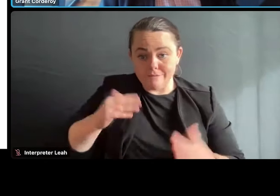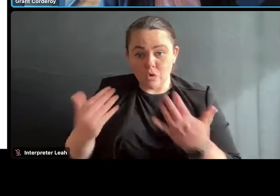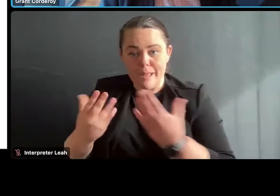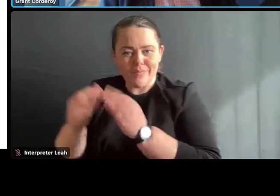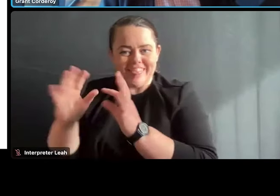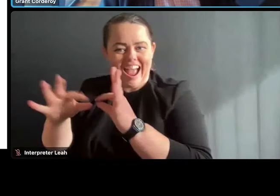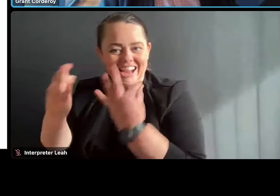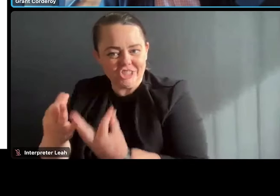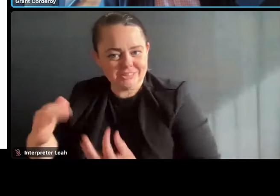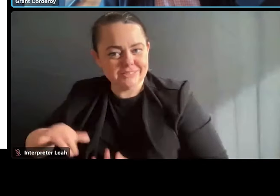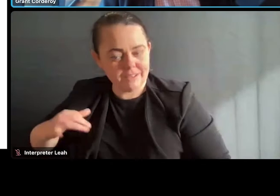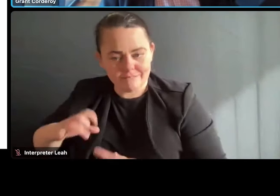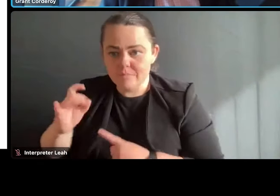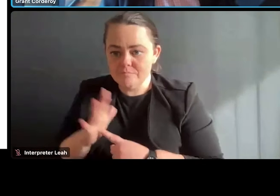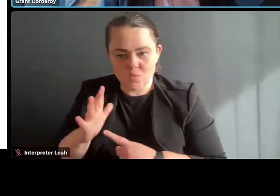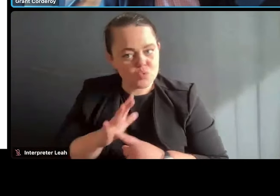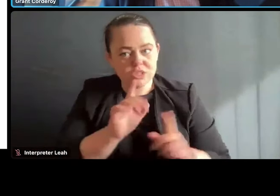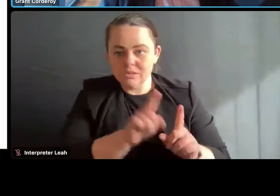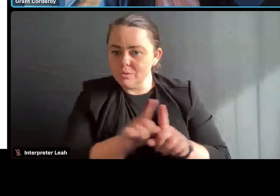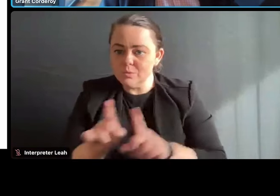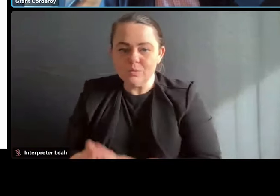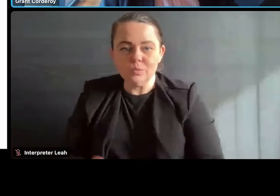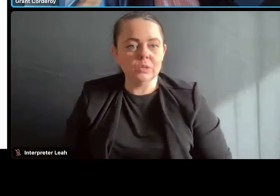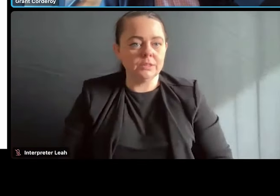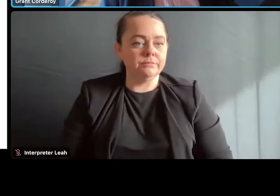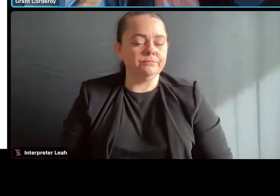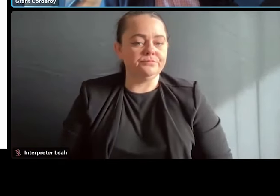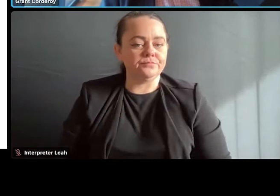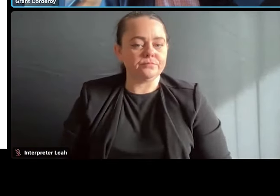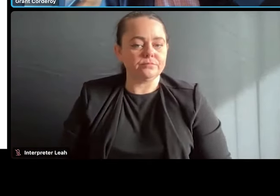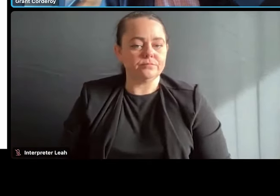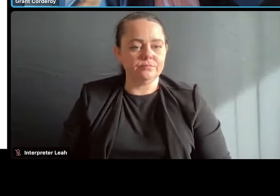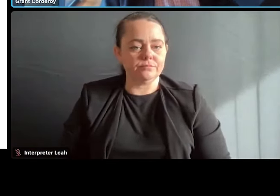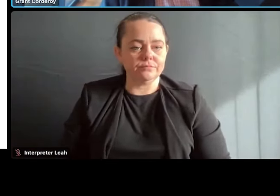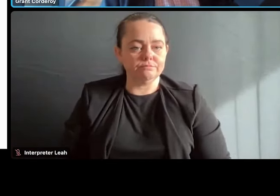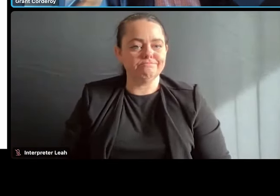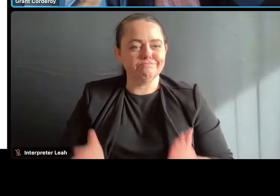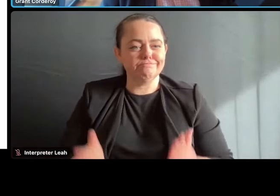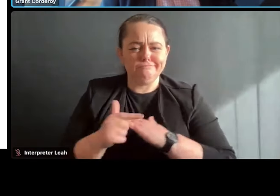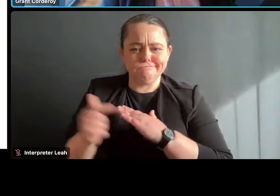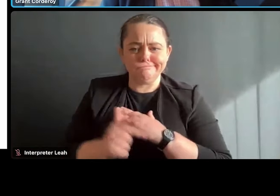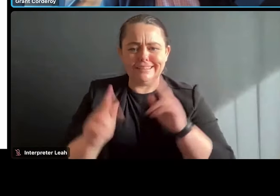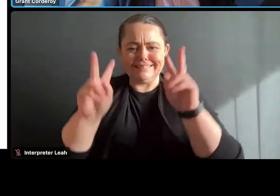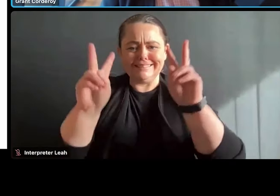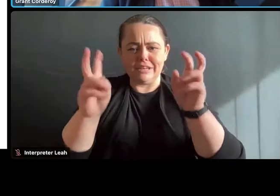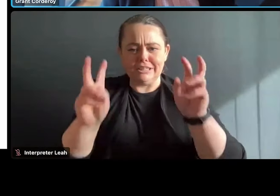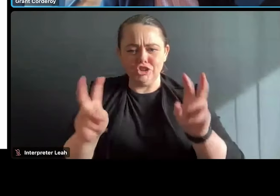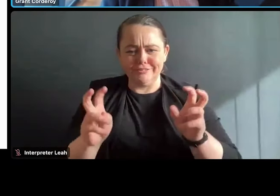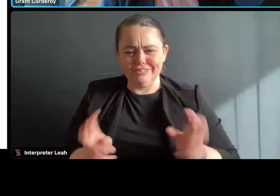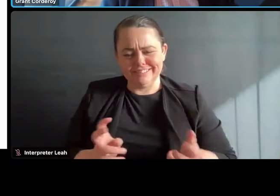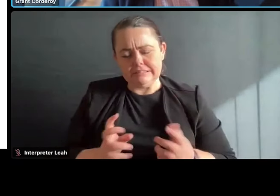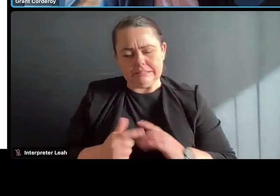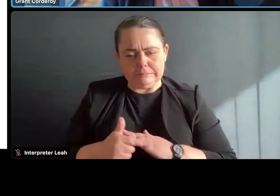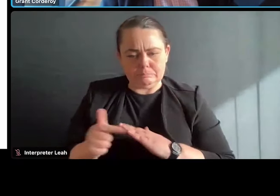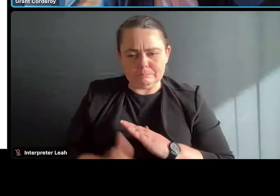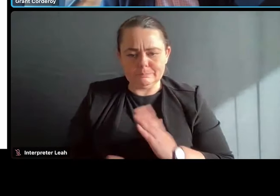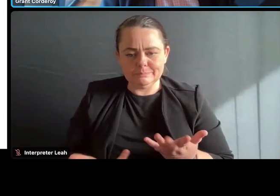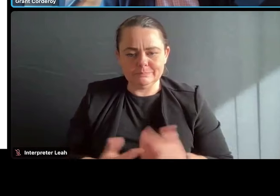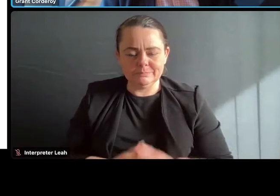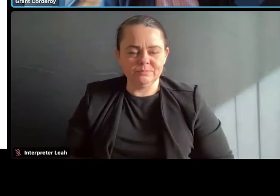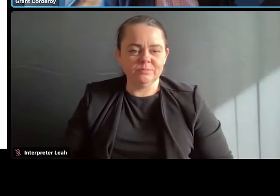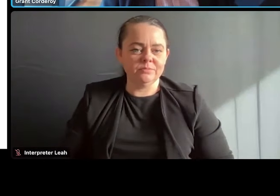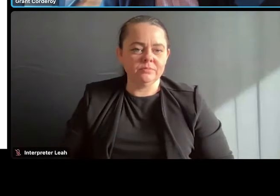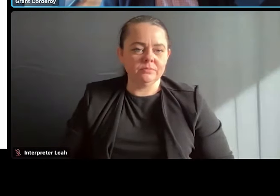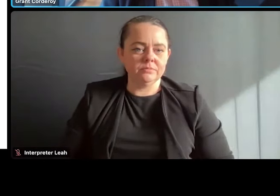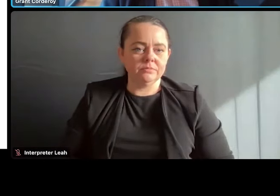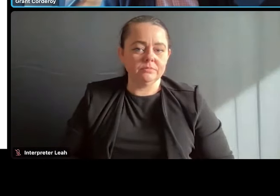Next slide, if I can, is there's some very comprehensive definitions. I think like any data collection, including